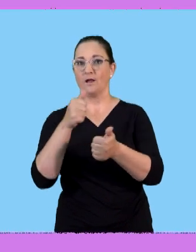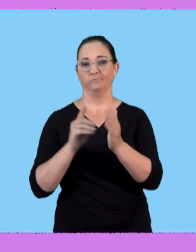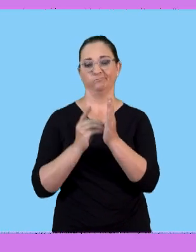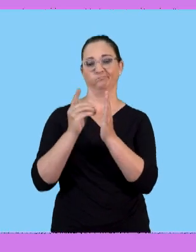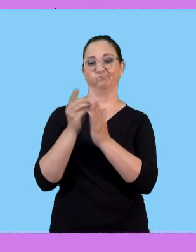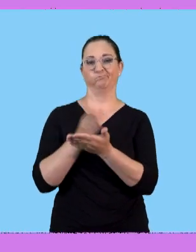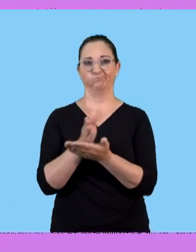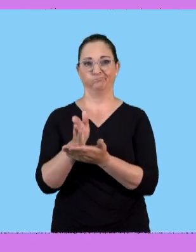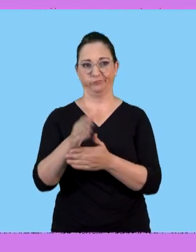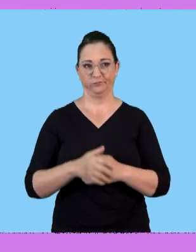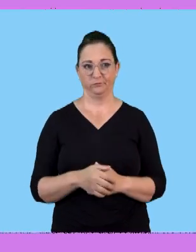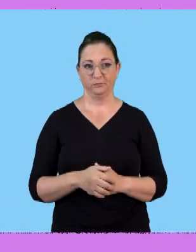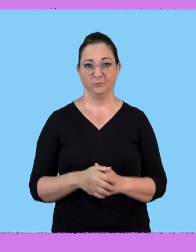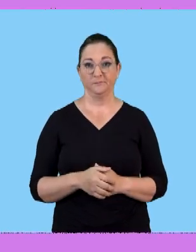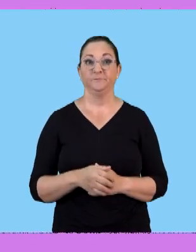more locations.